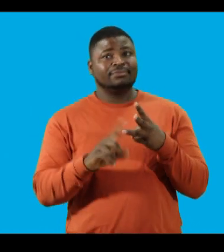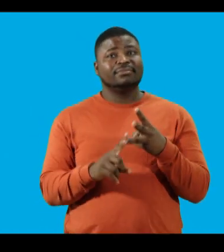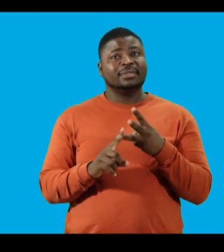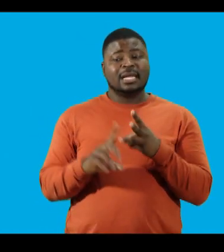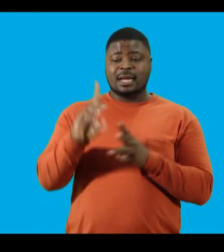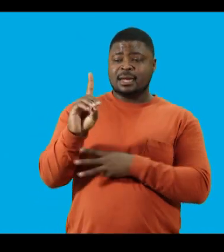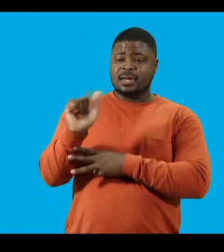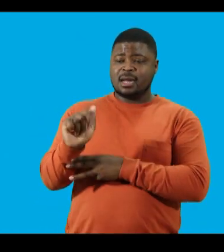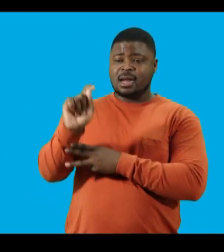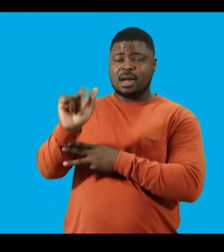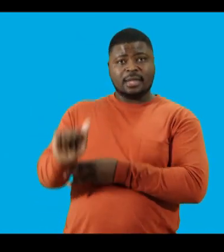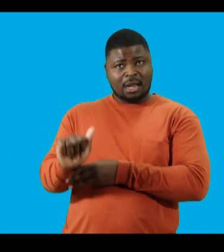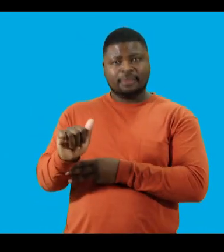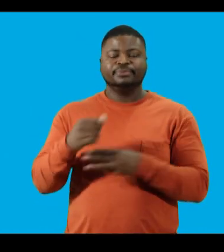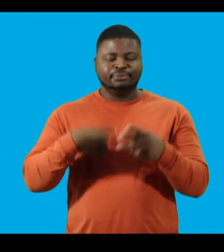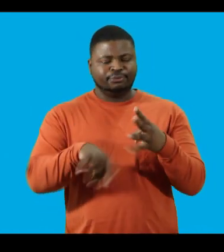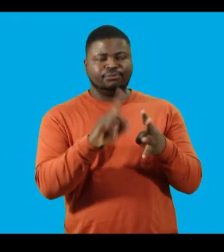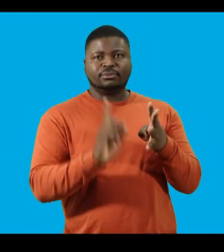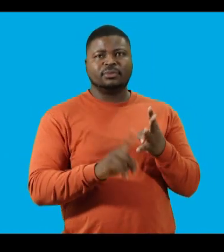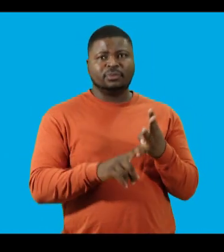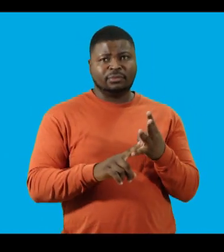Question 3 is data.